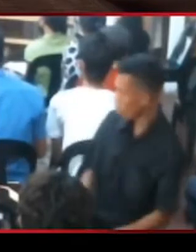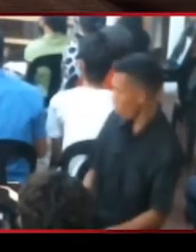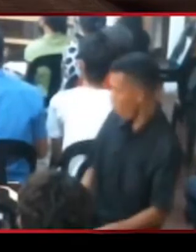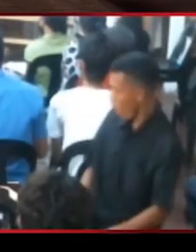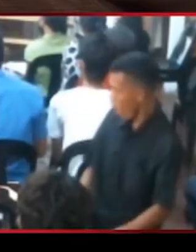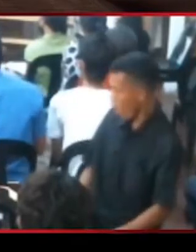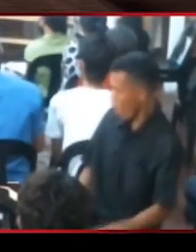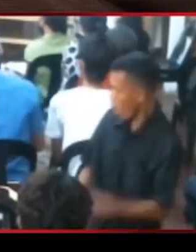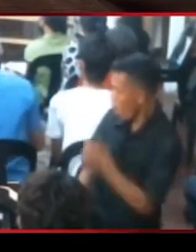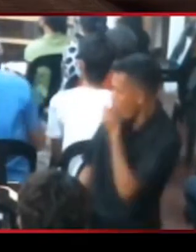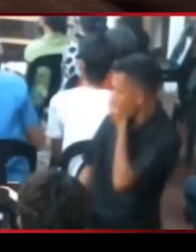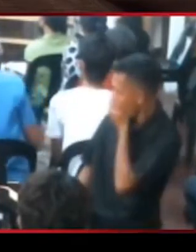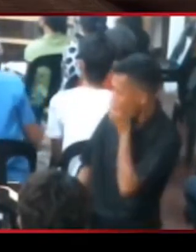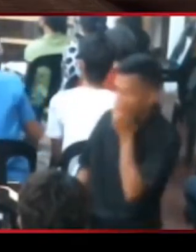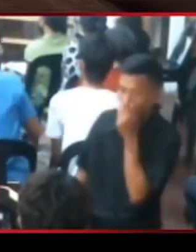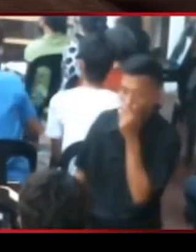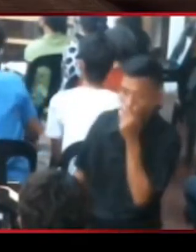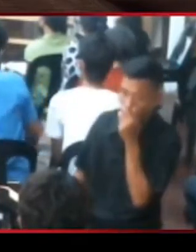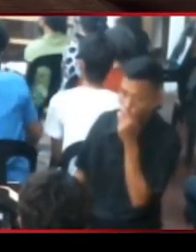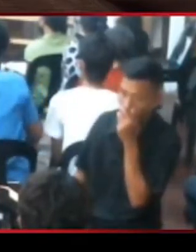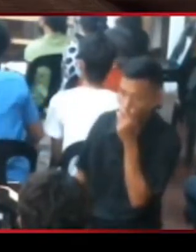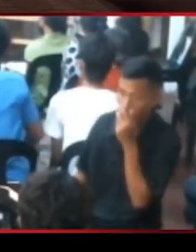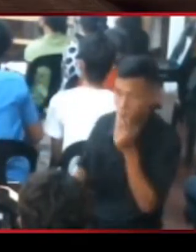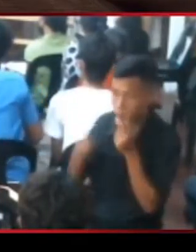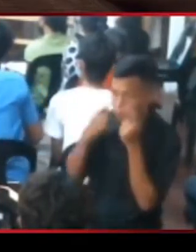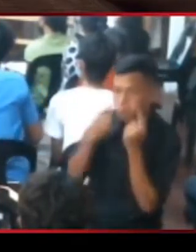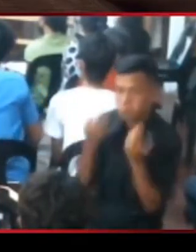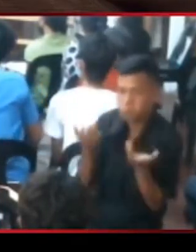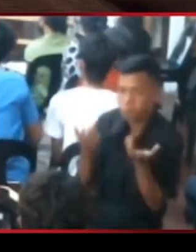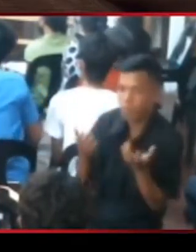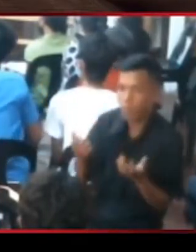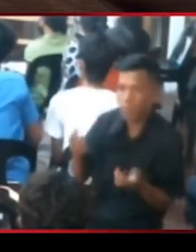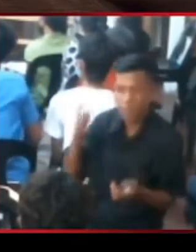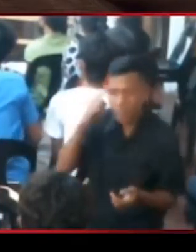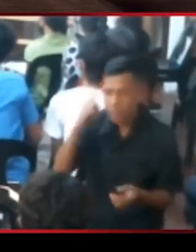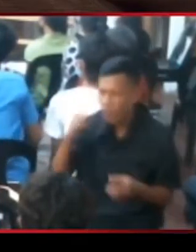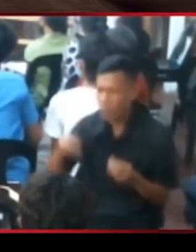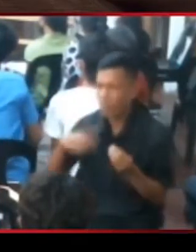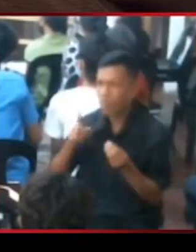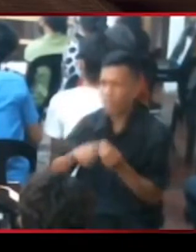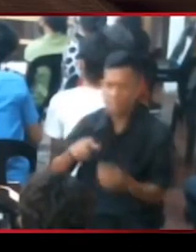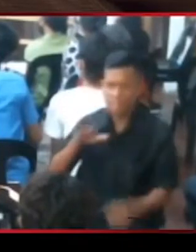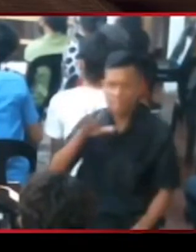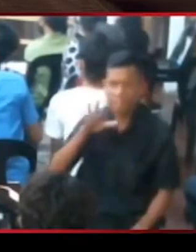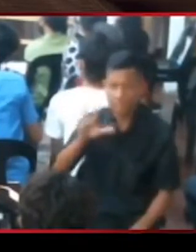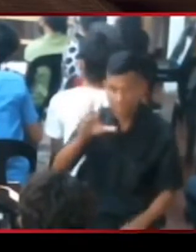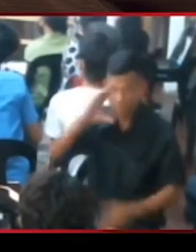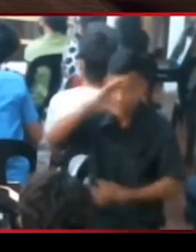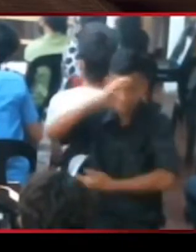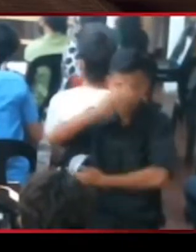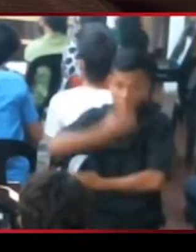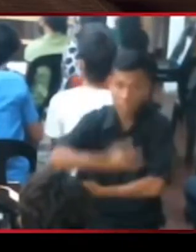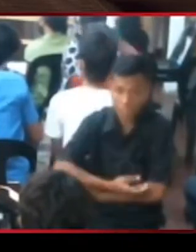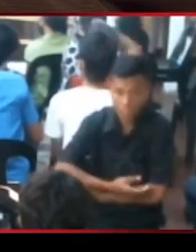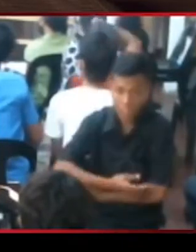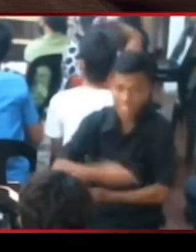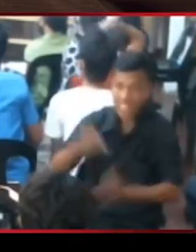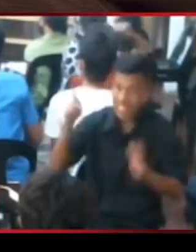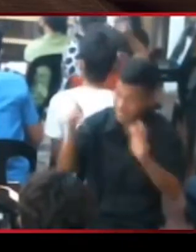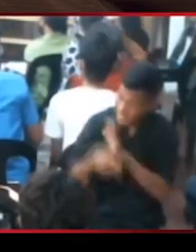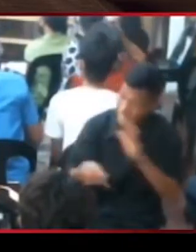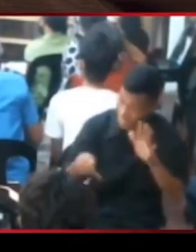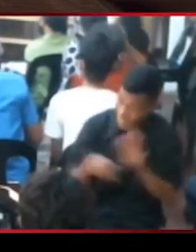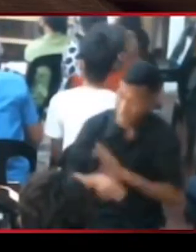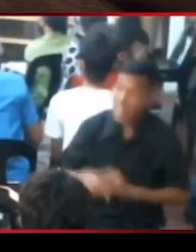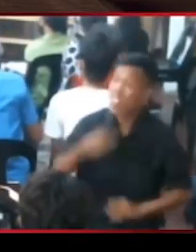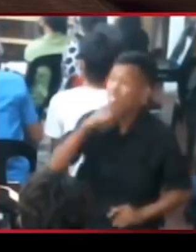I cringe when I think about that. All five of her sons were killed, not